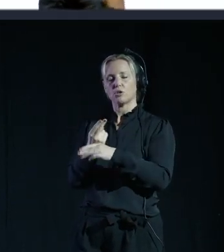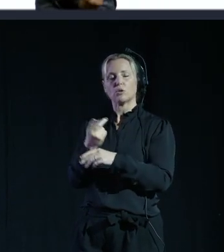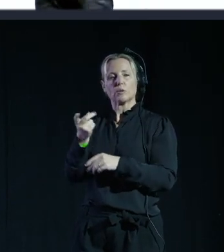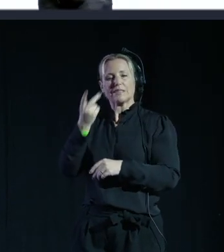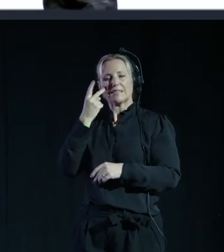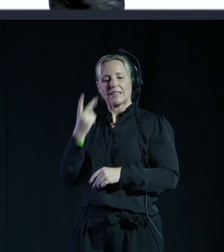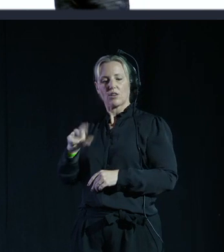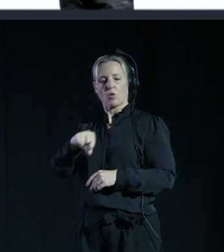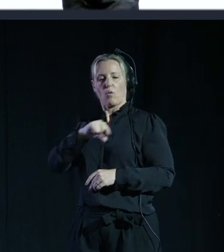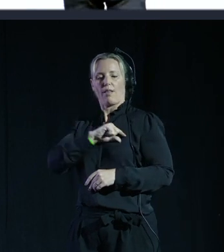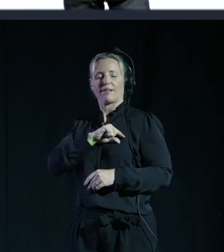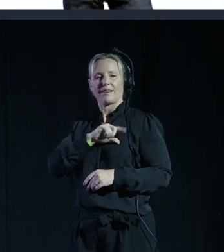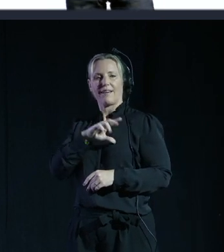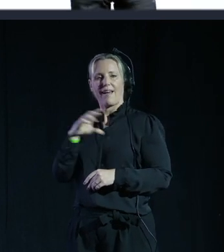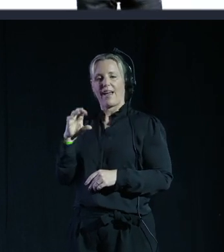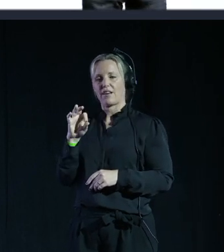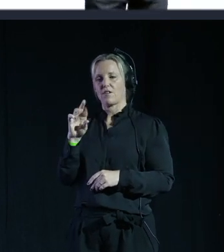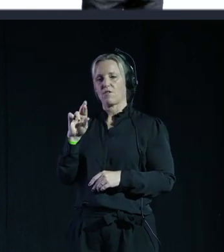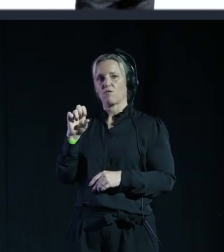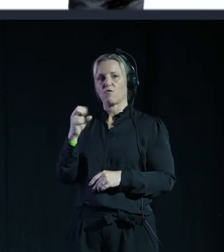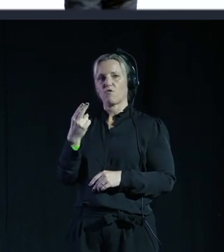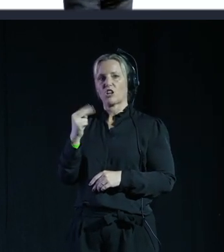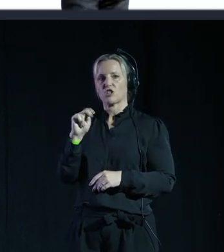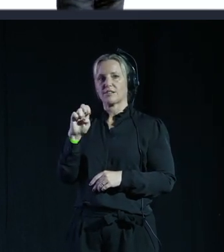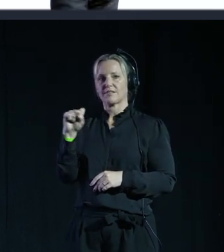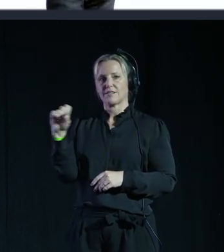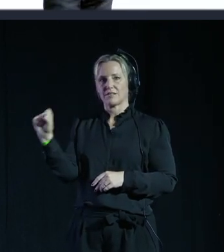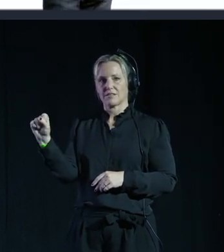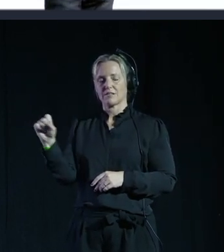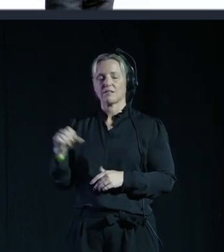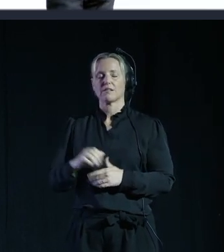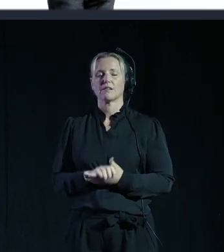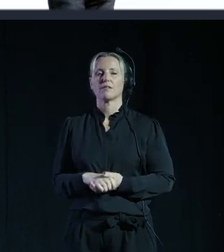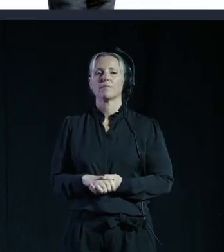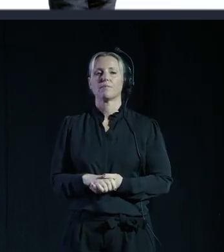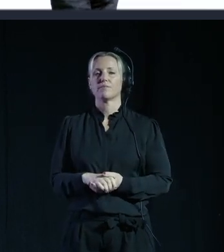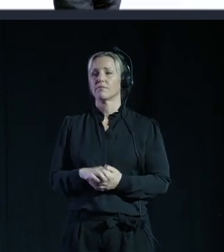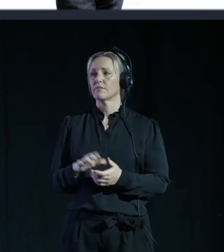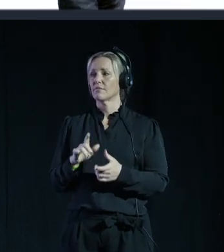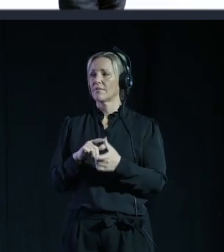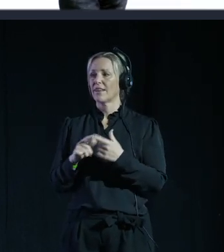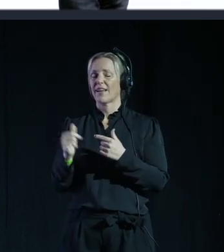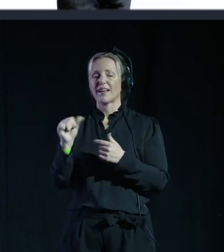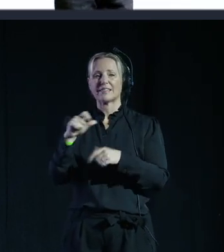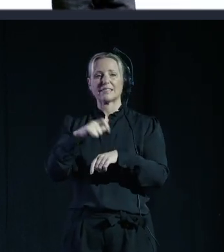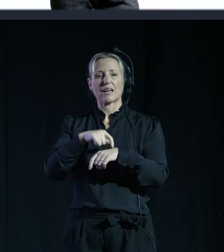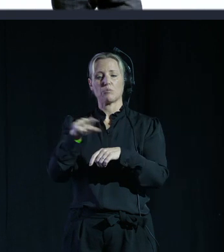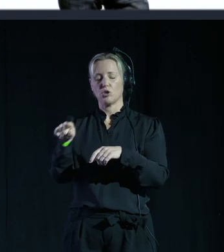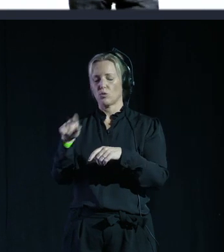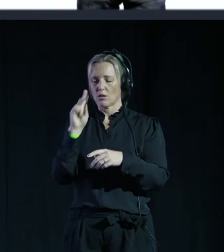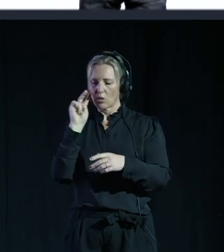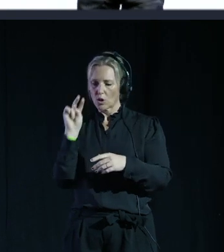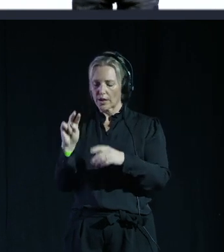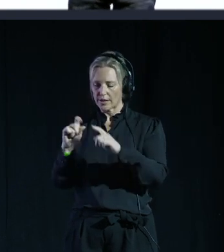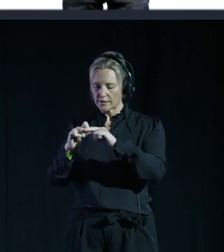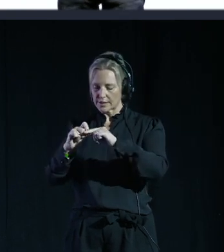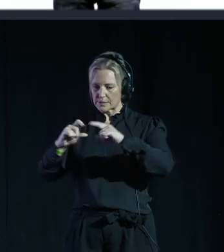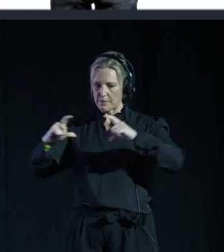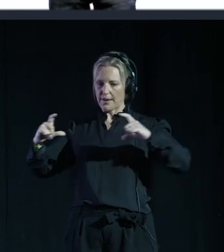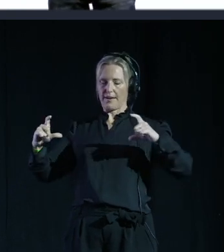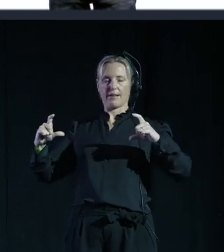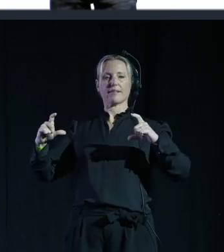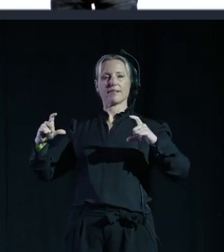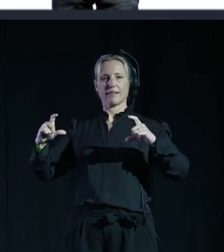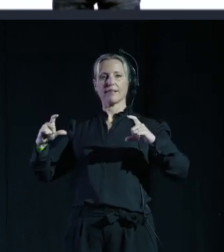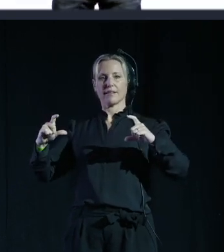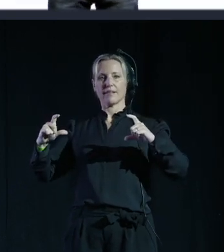details there. Now, at any point, you can open up and expand the lineage, and you can see, where this end